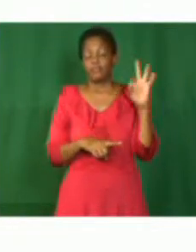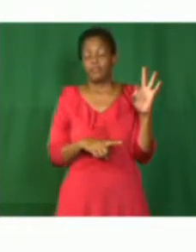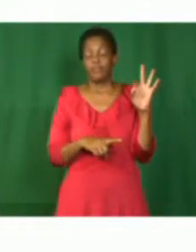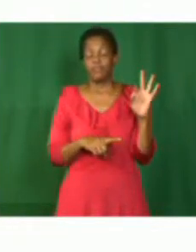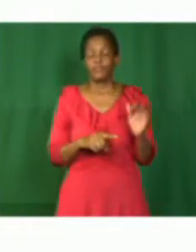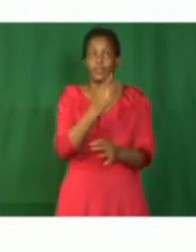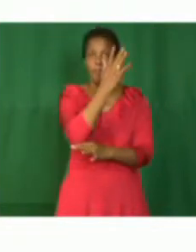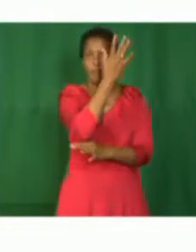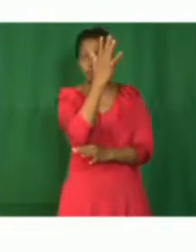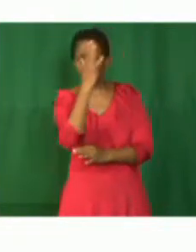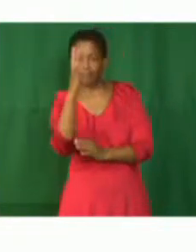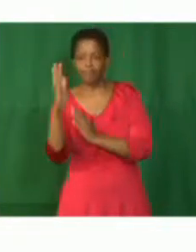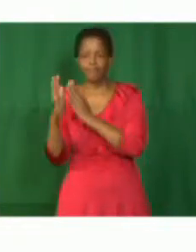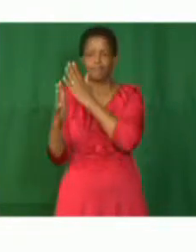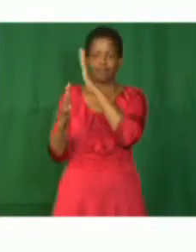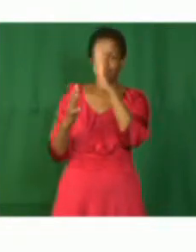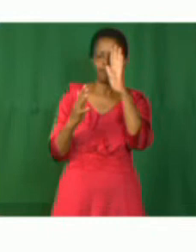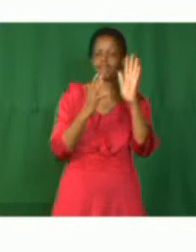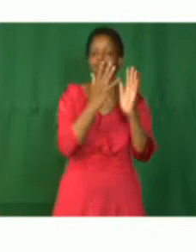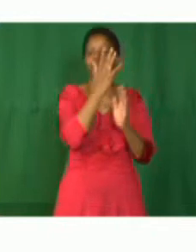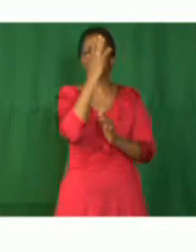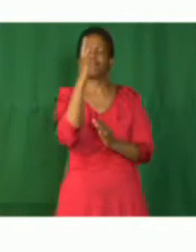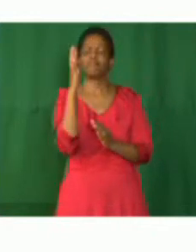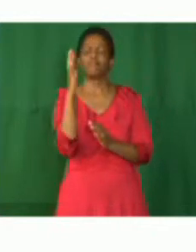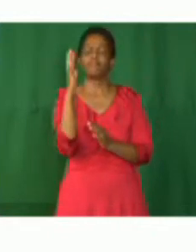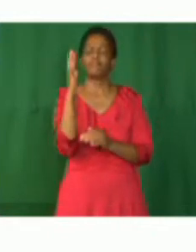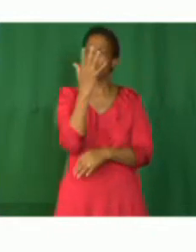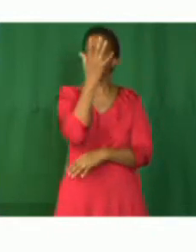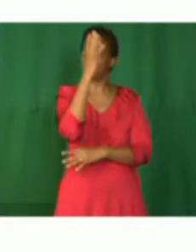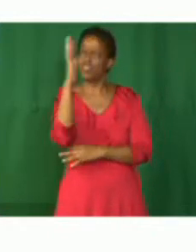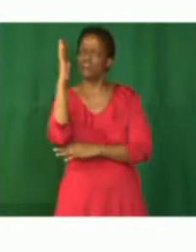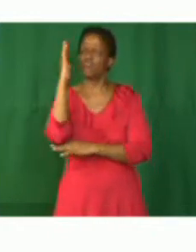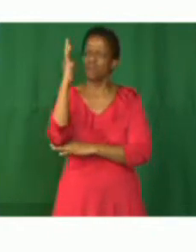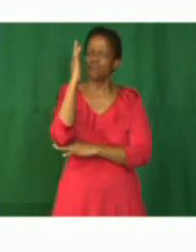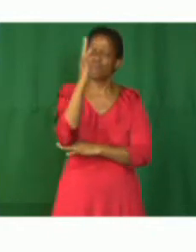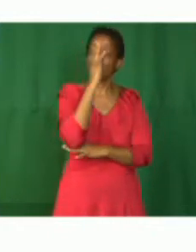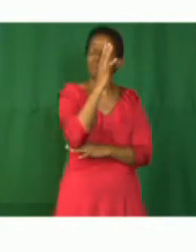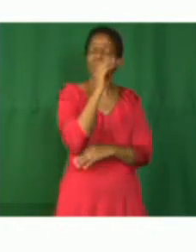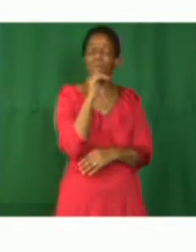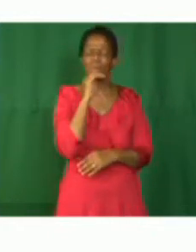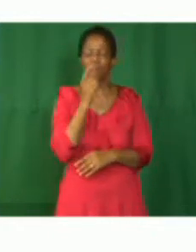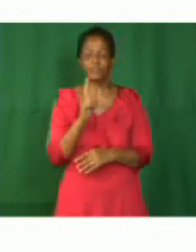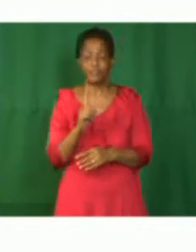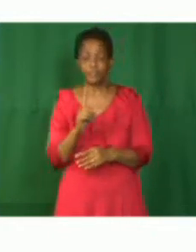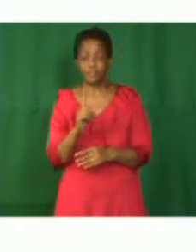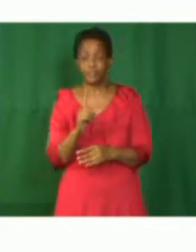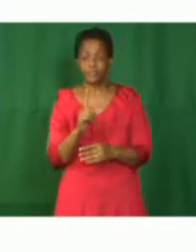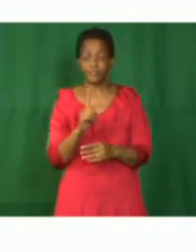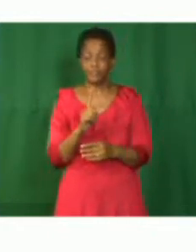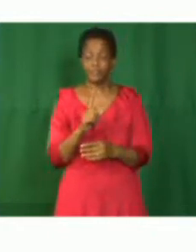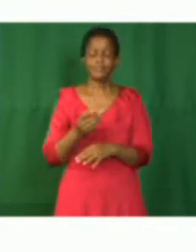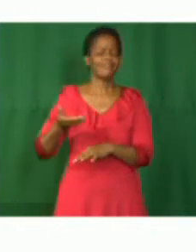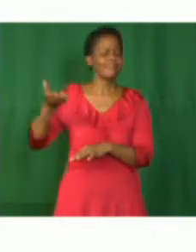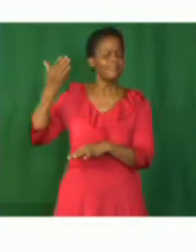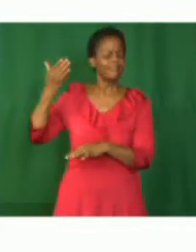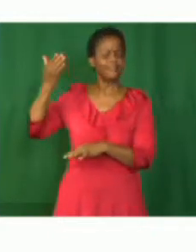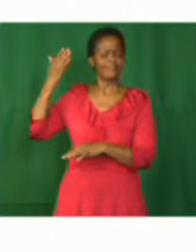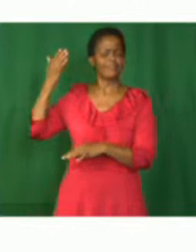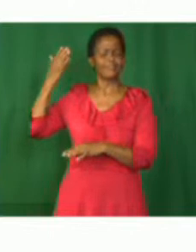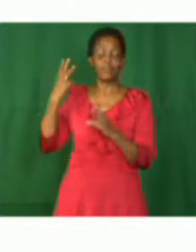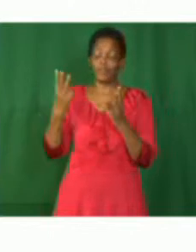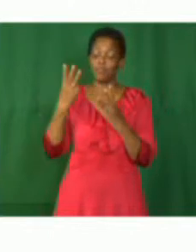now, preaching was also one of the traits that the early church had